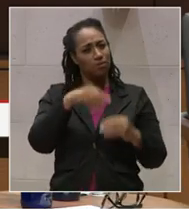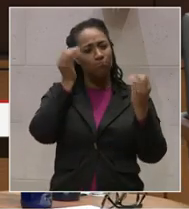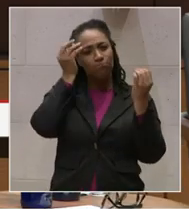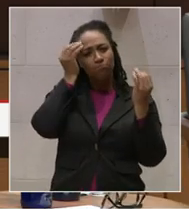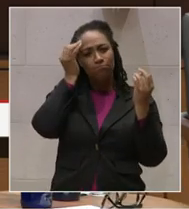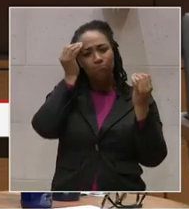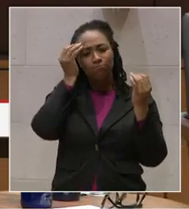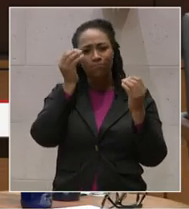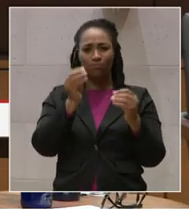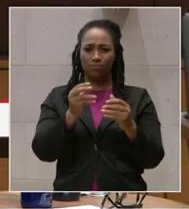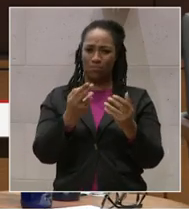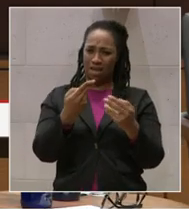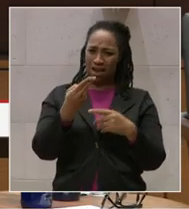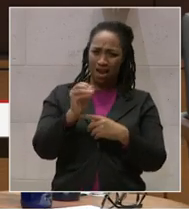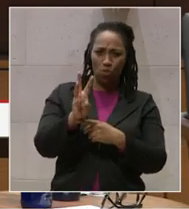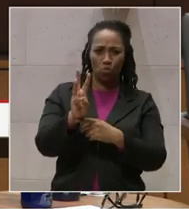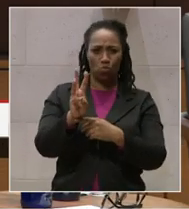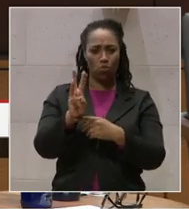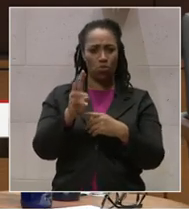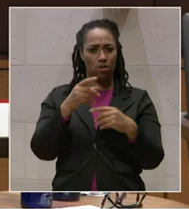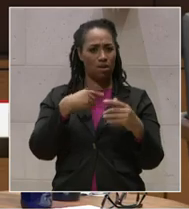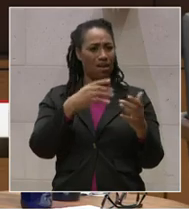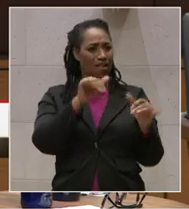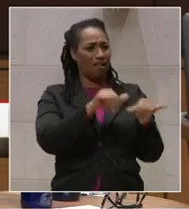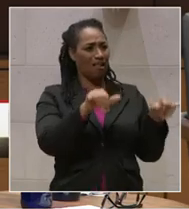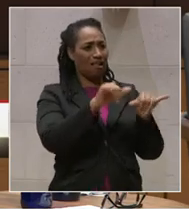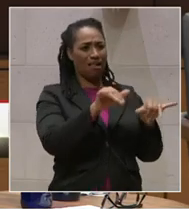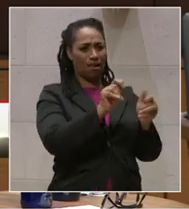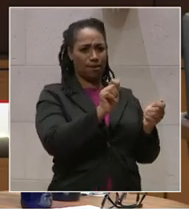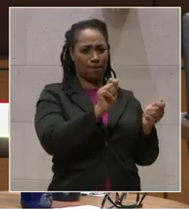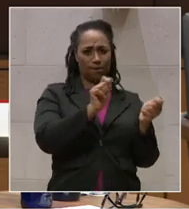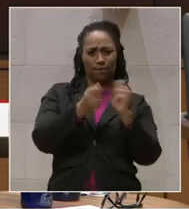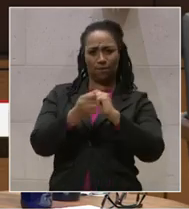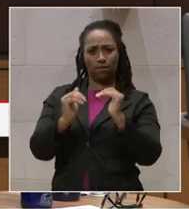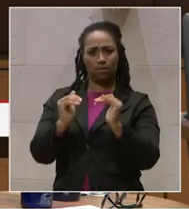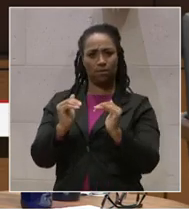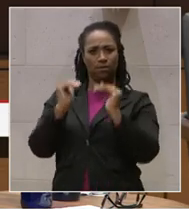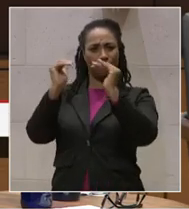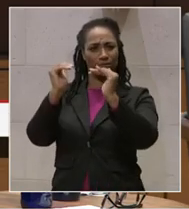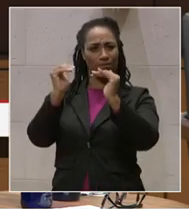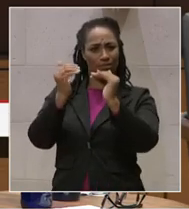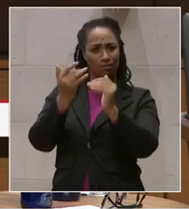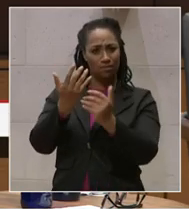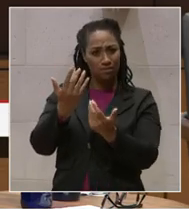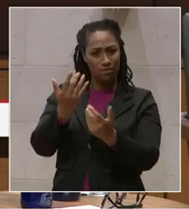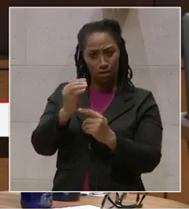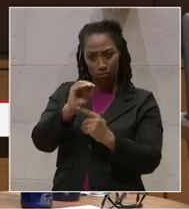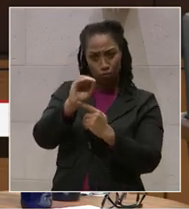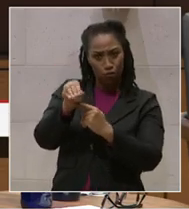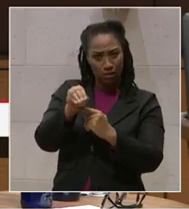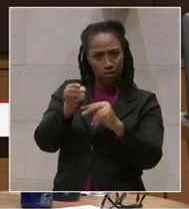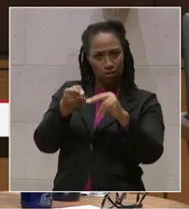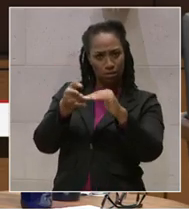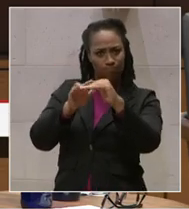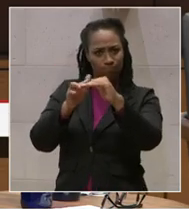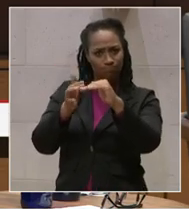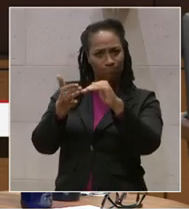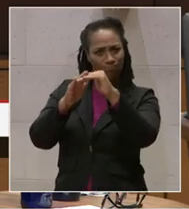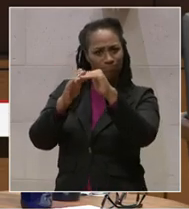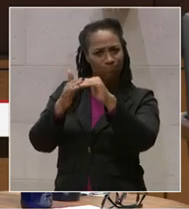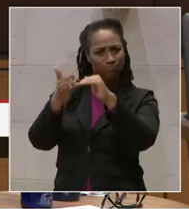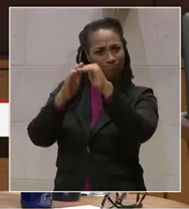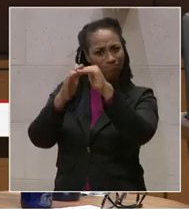ourselves closer to that 15% affordable distribution? How do we make sure that we're aligning, if we're